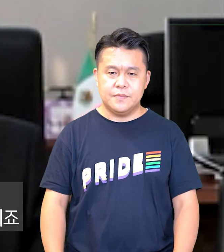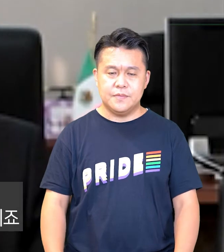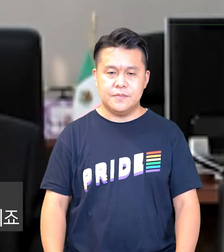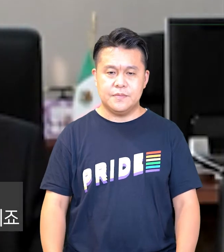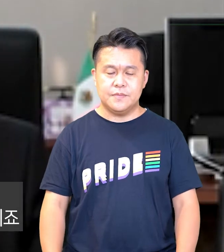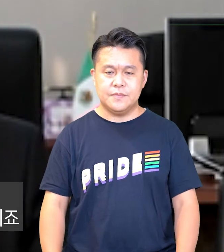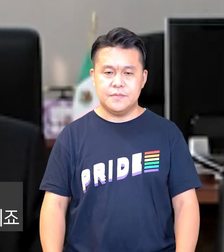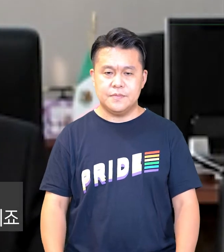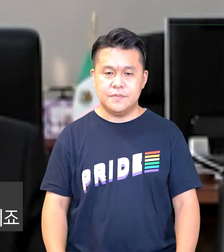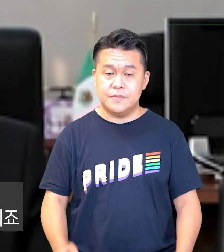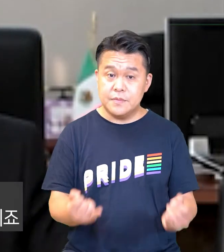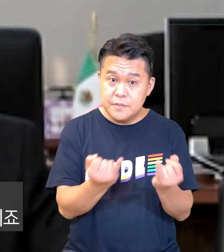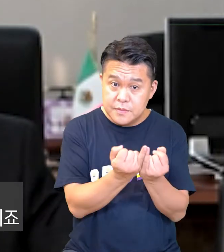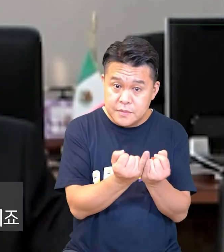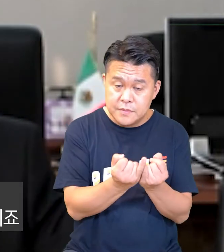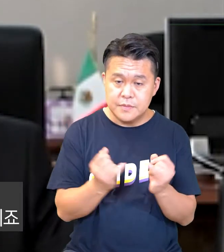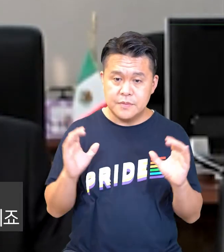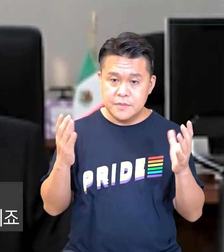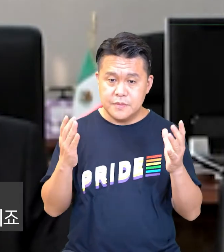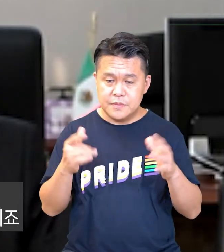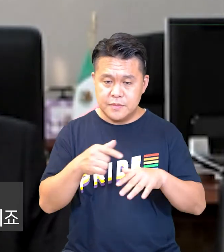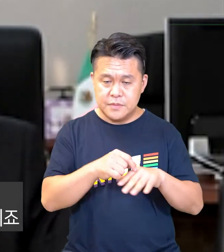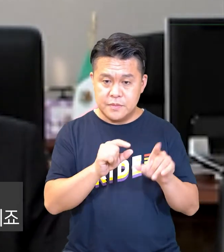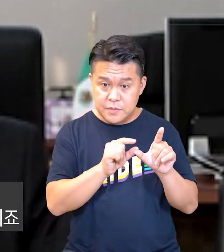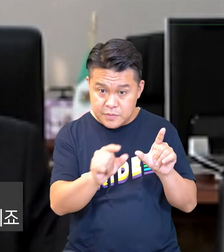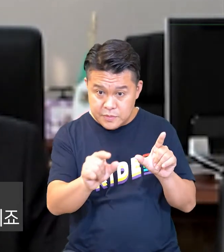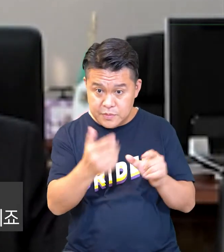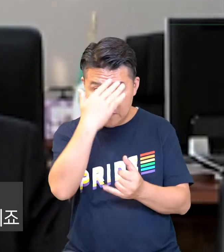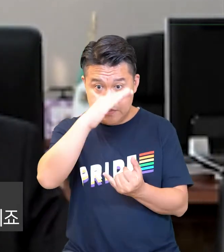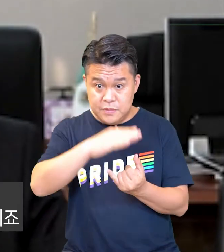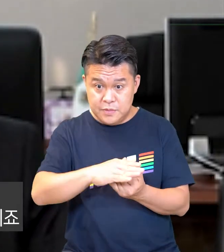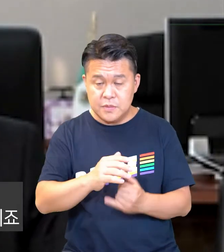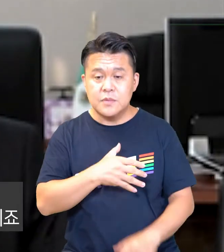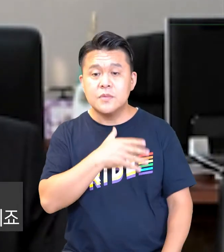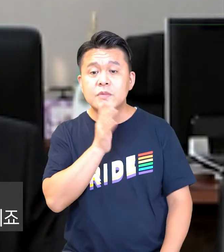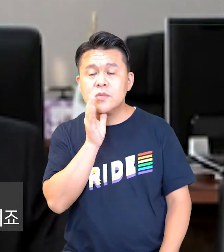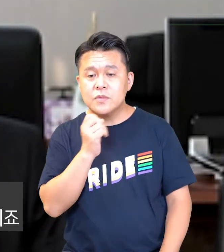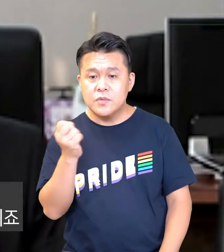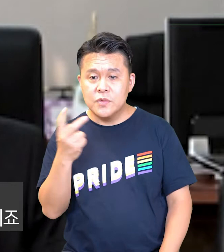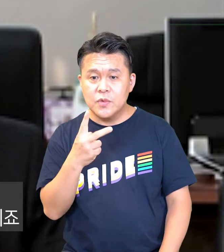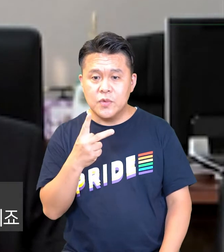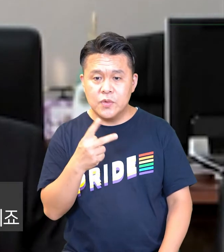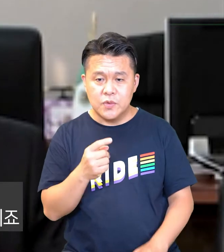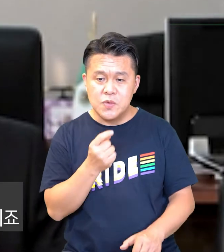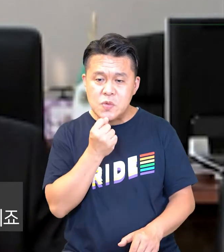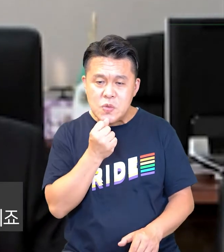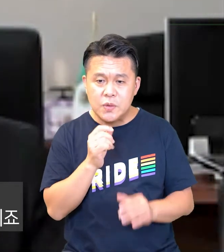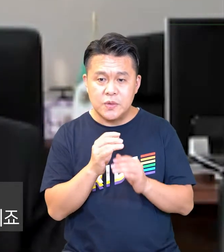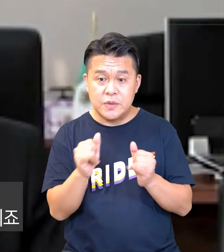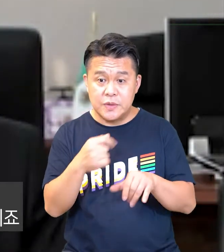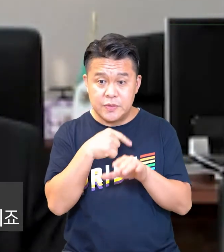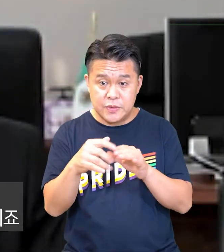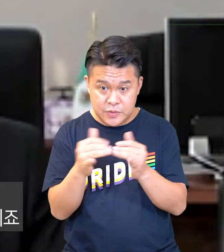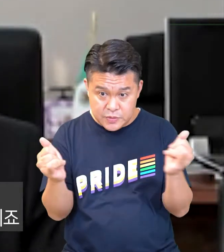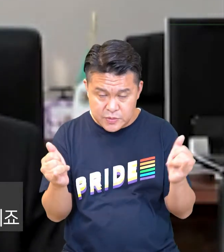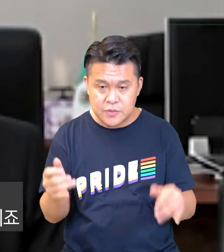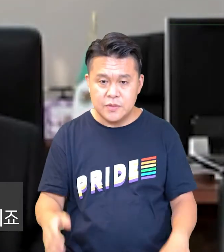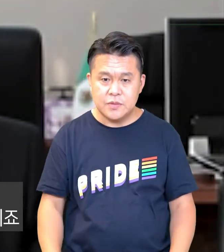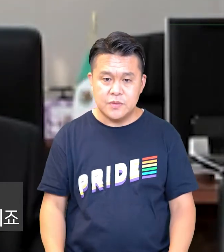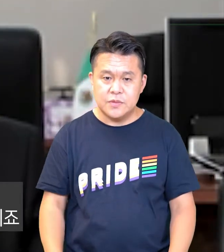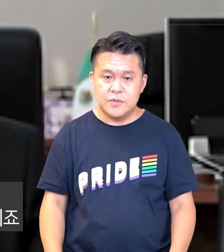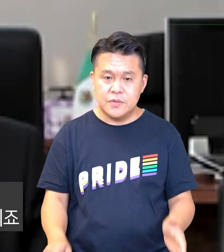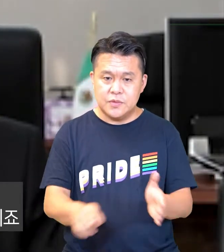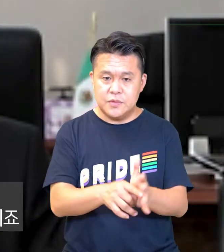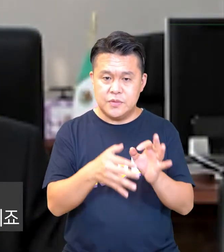women, children, the LGBT plus community, youngsters, elders, ethnic minorities,